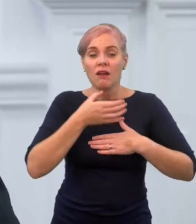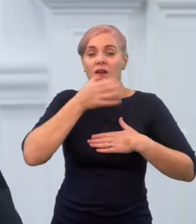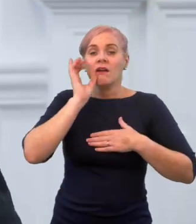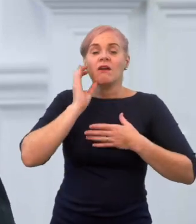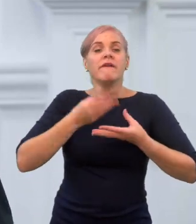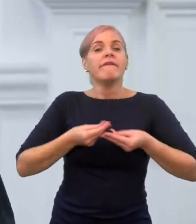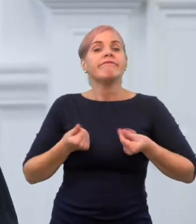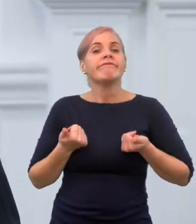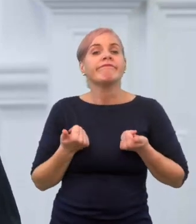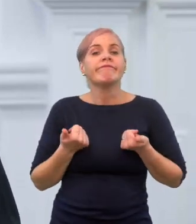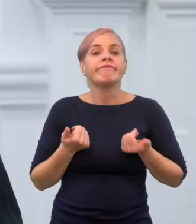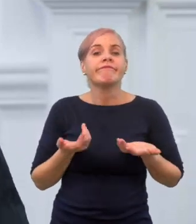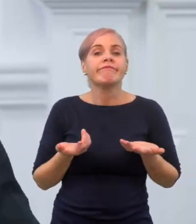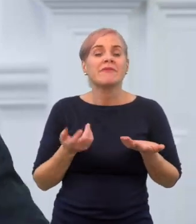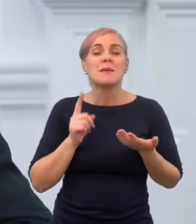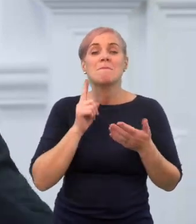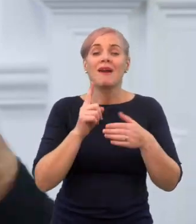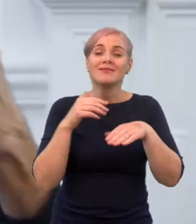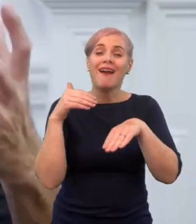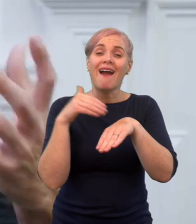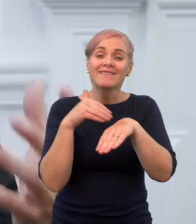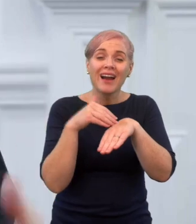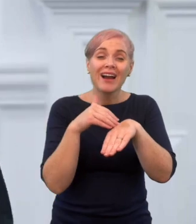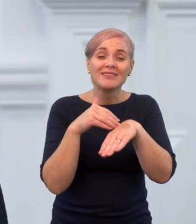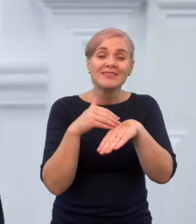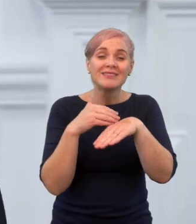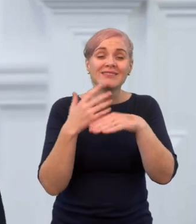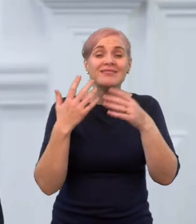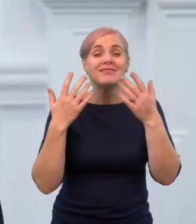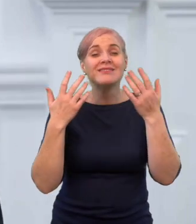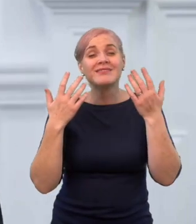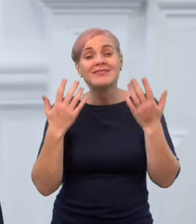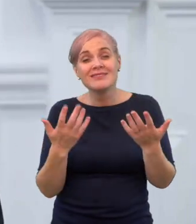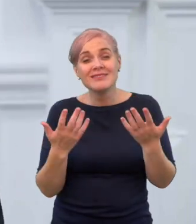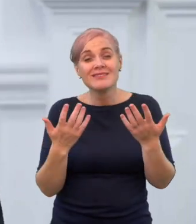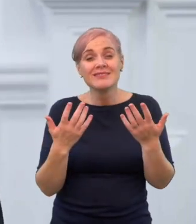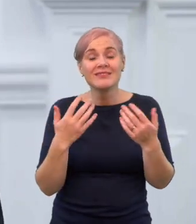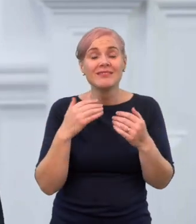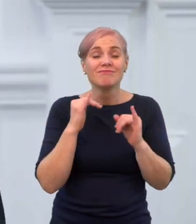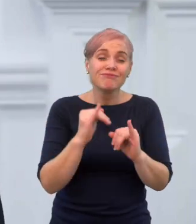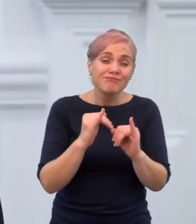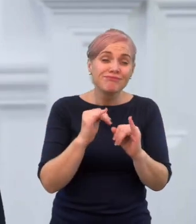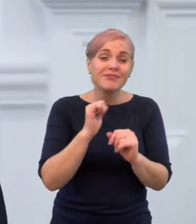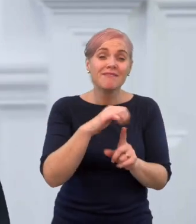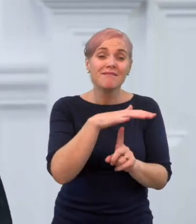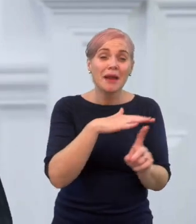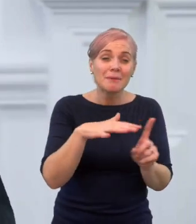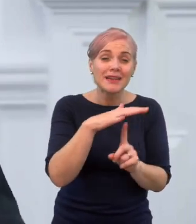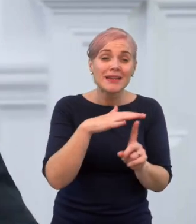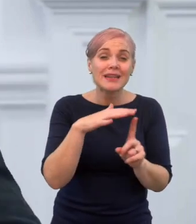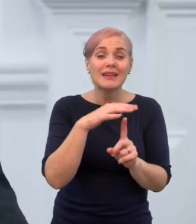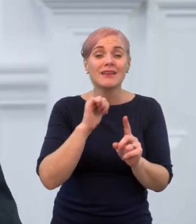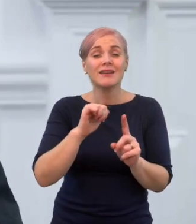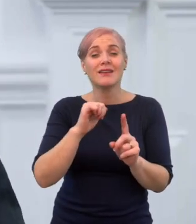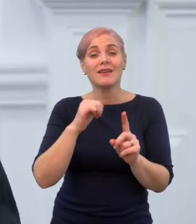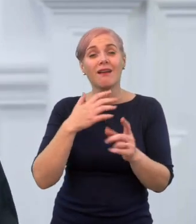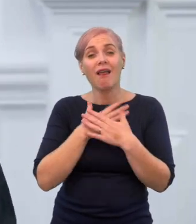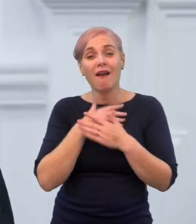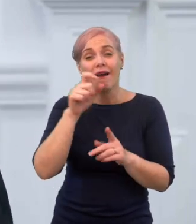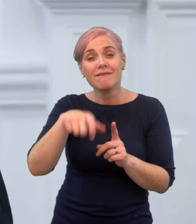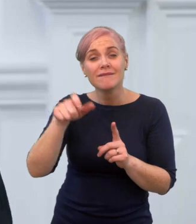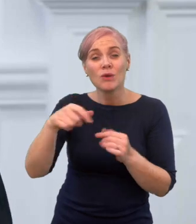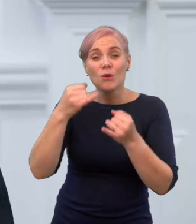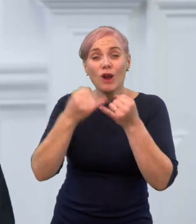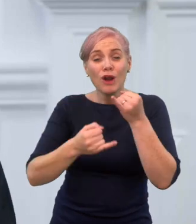feeling, and it does for him, but the effects, you know, they're just devastating for him, for his family, his